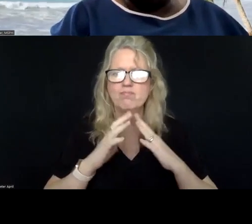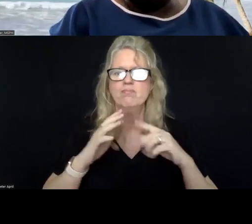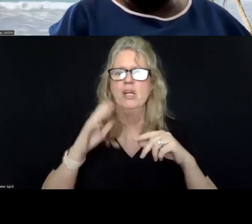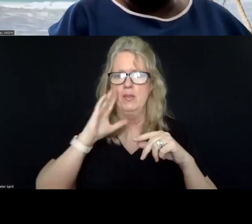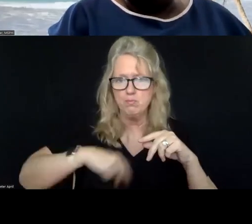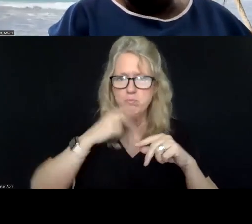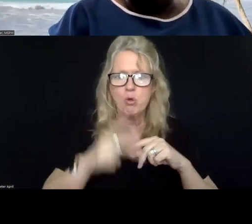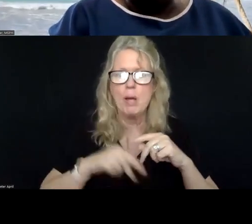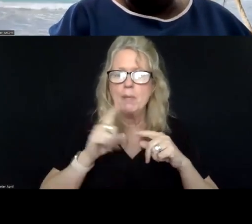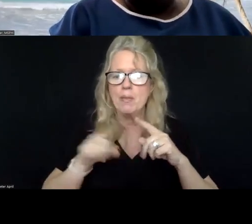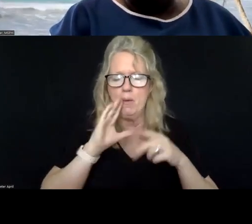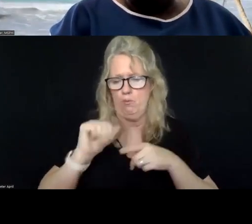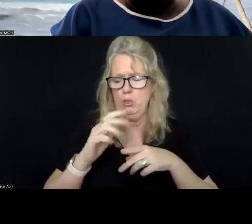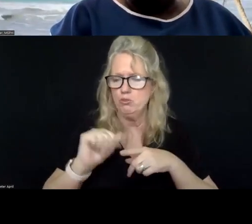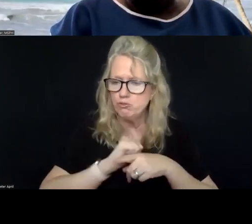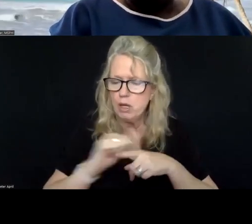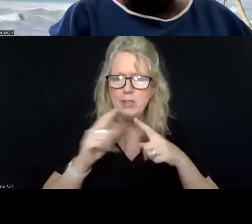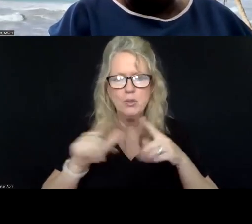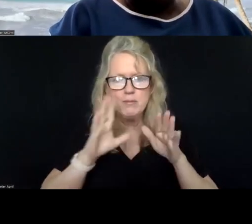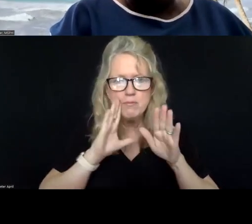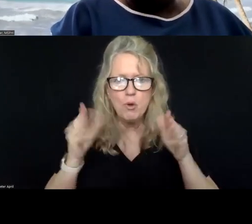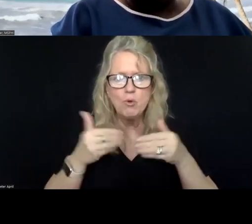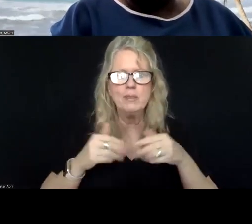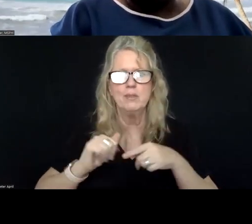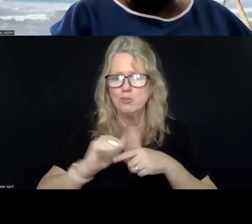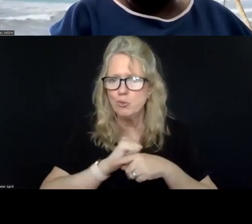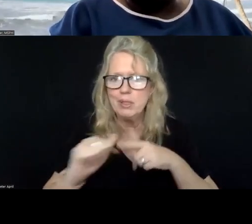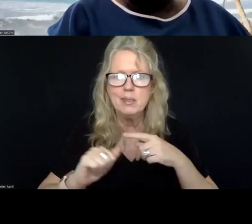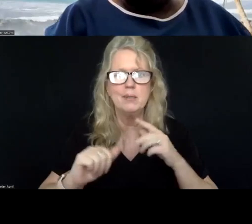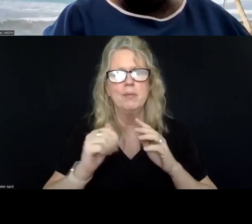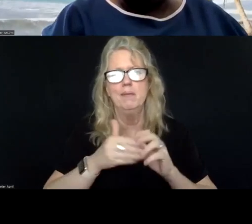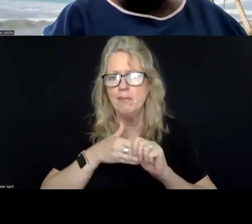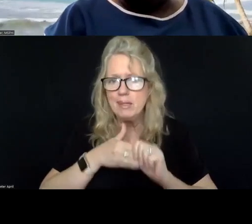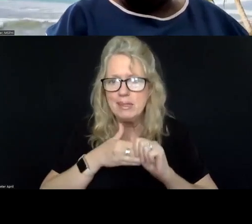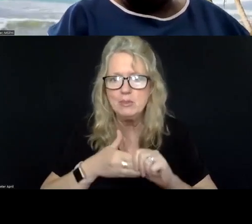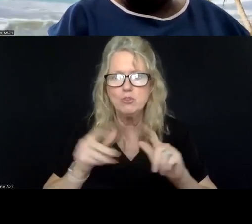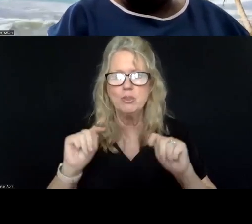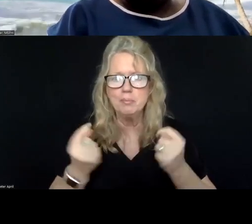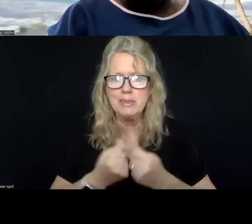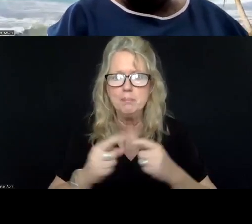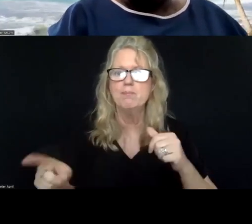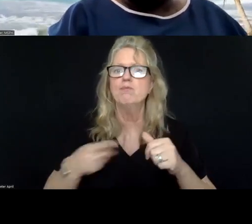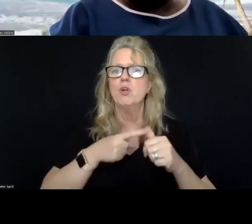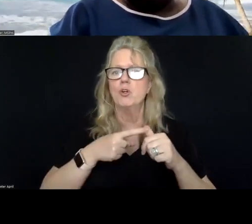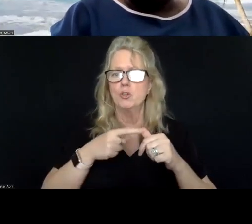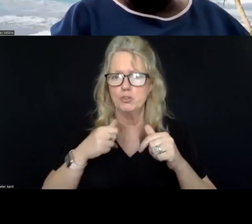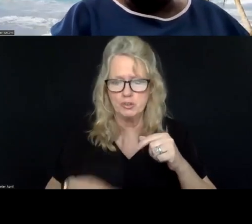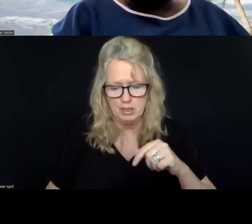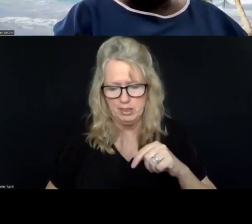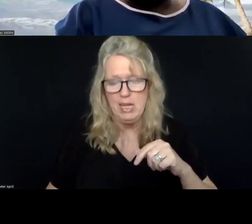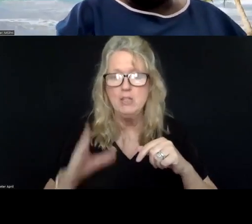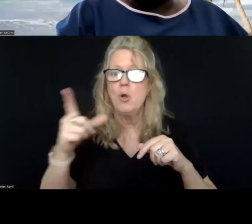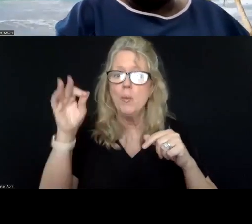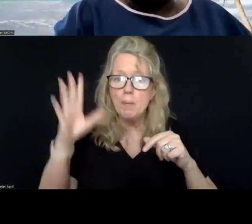program, which it focuses on training the leadership team first. So the